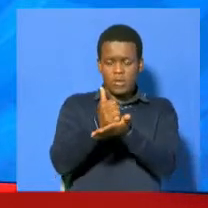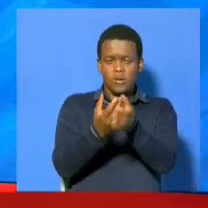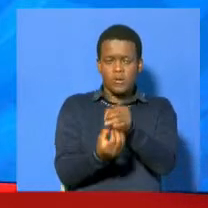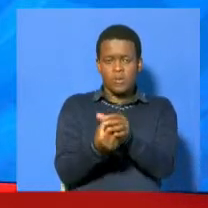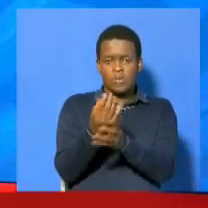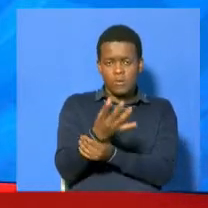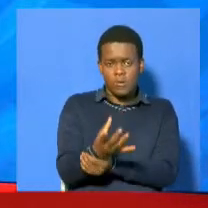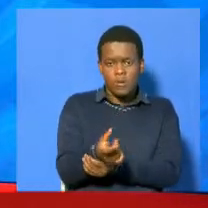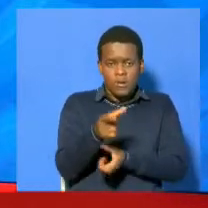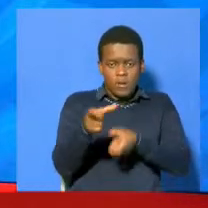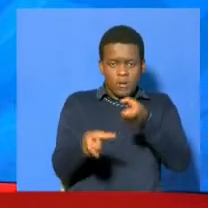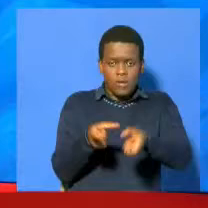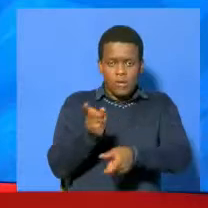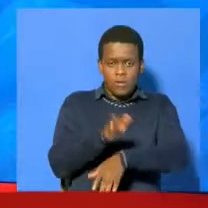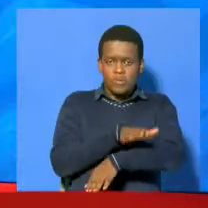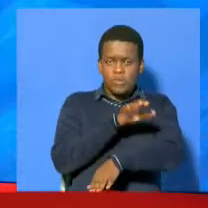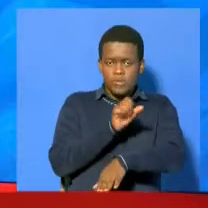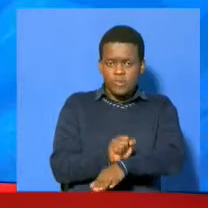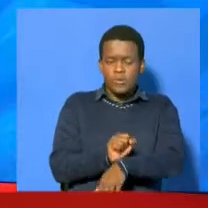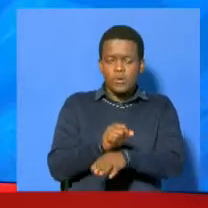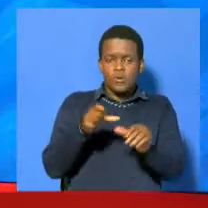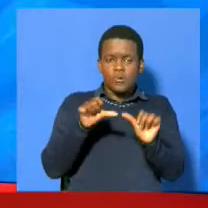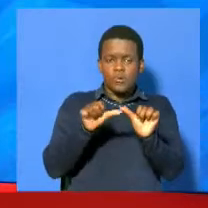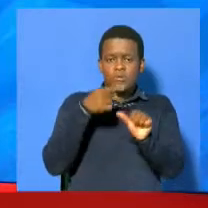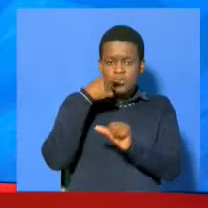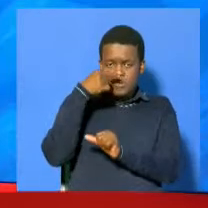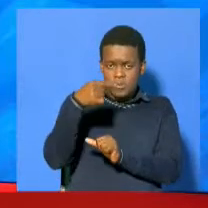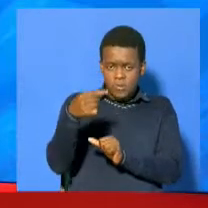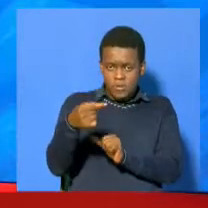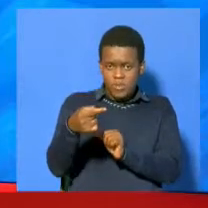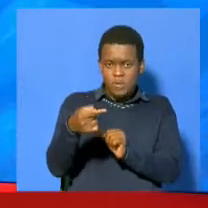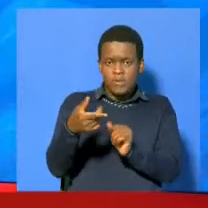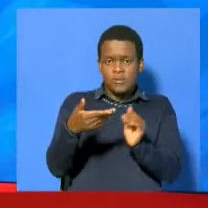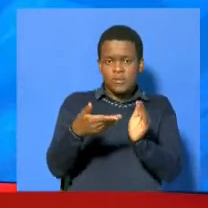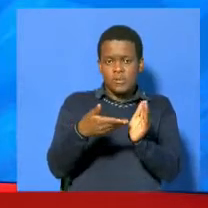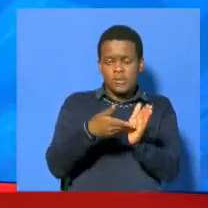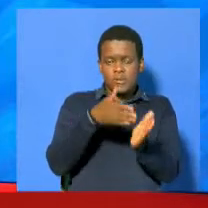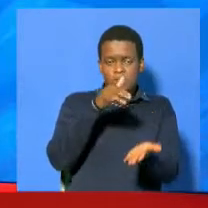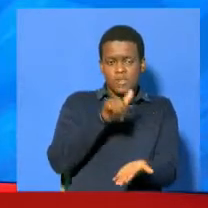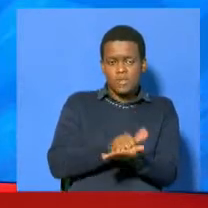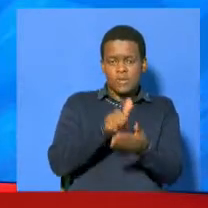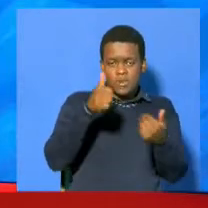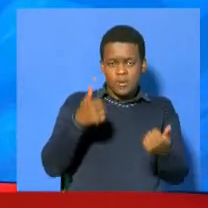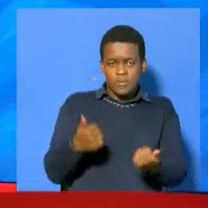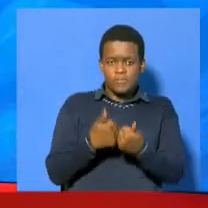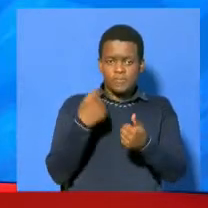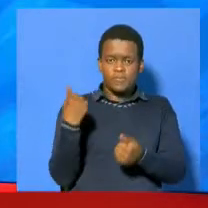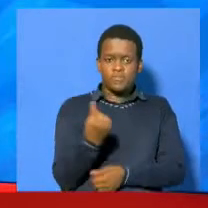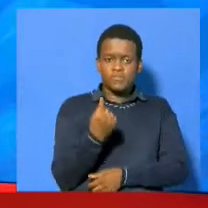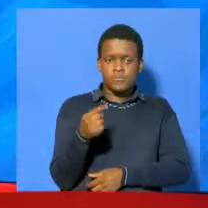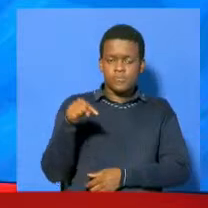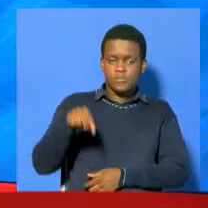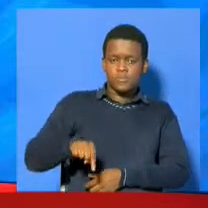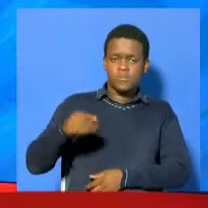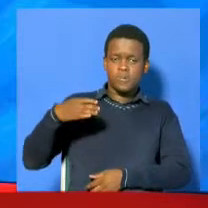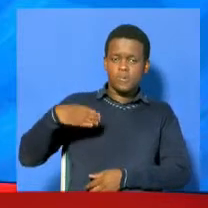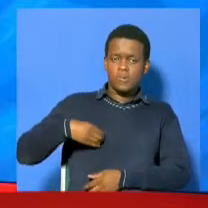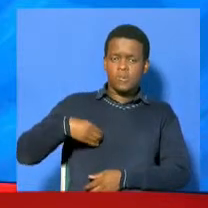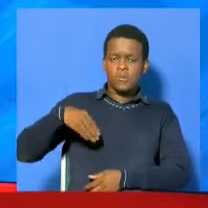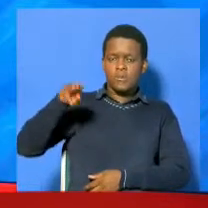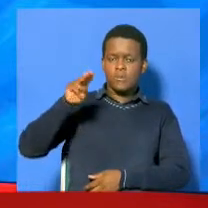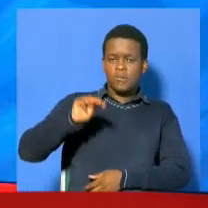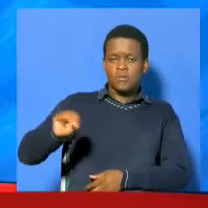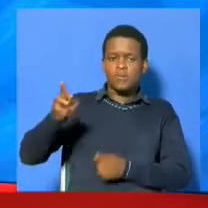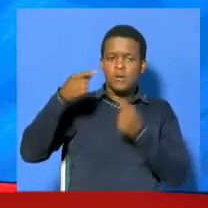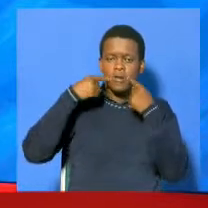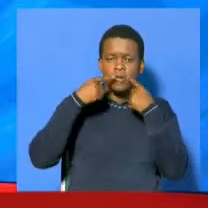further encouraged them to take the challenges they come across in their stride. Ms. Muleleking made the remarks at the Letlhabile